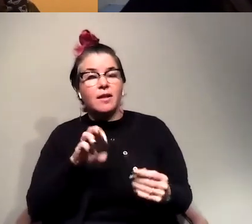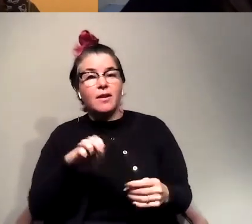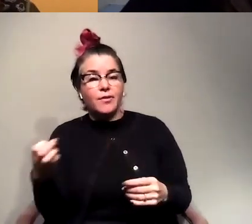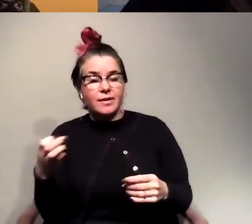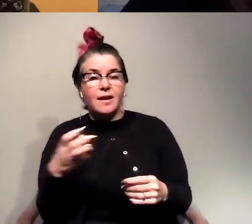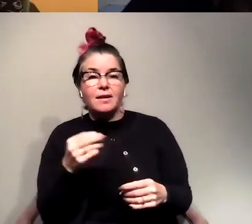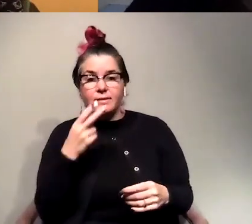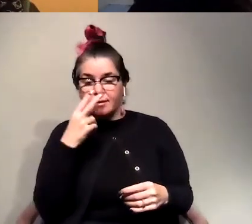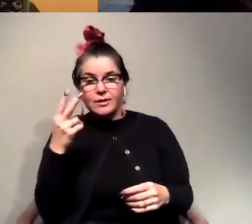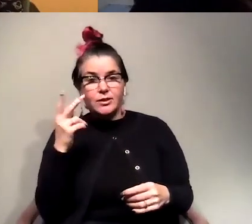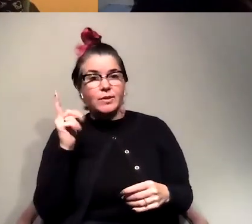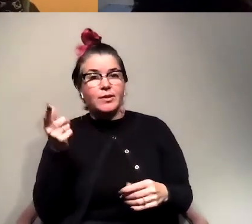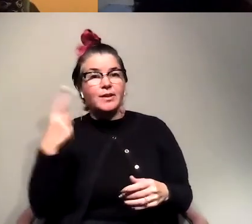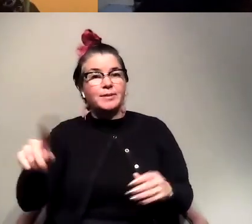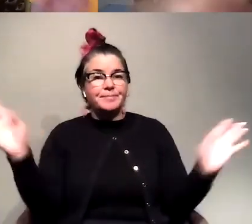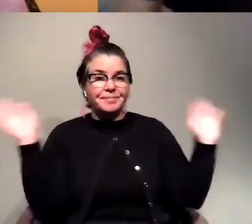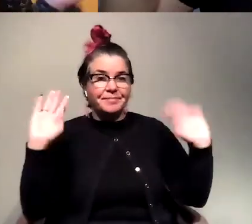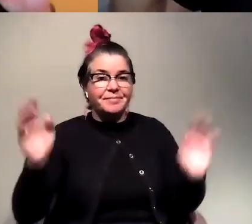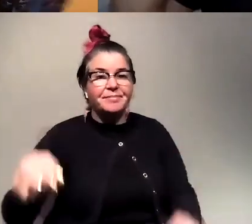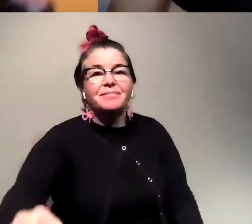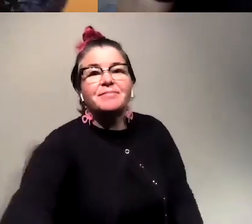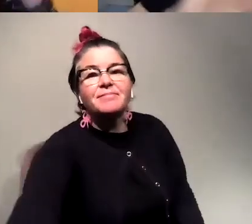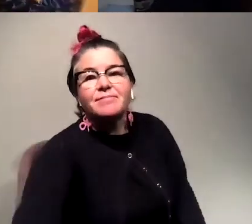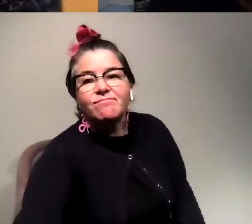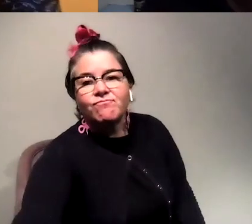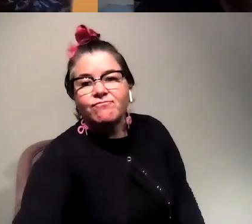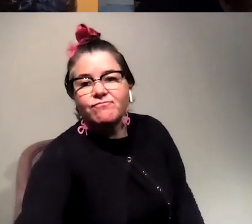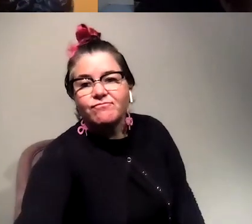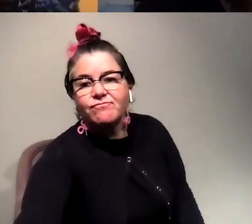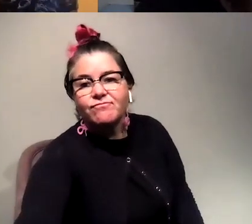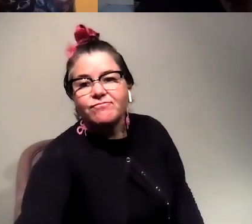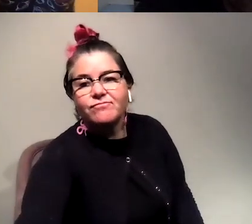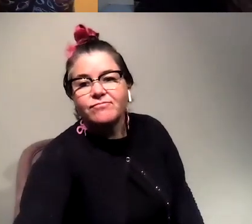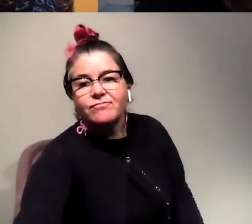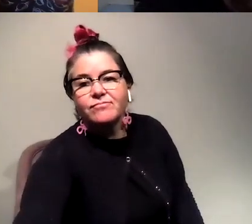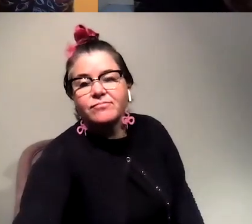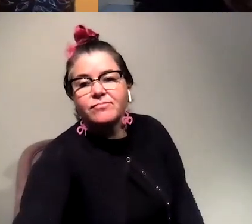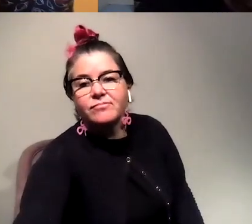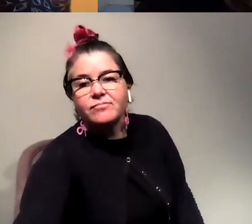and we'll see you all next week. Thank you. Bye. Bye. Bye.